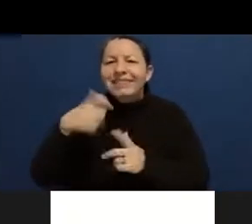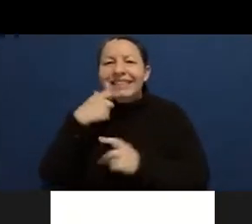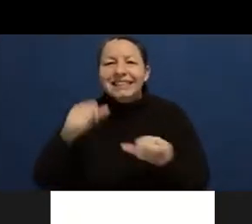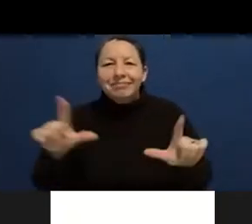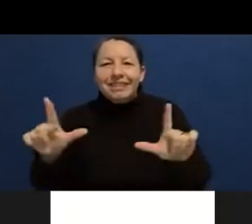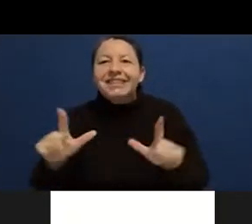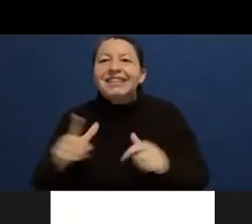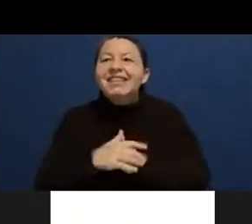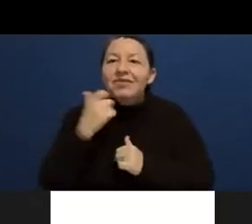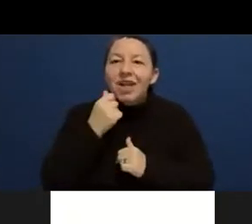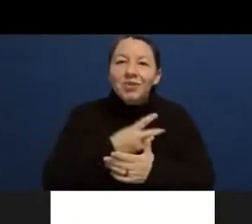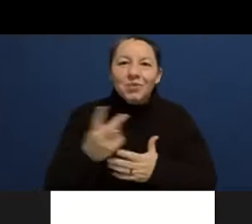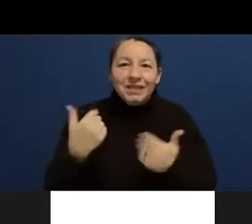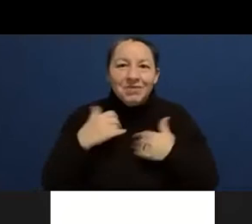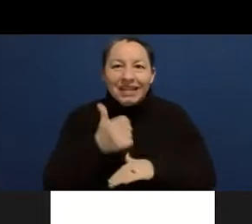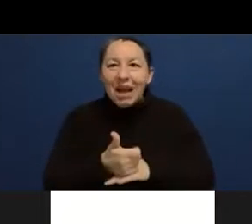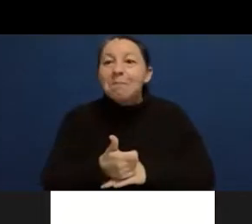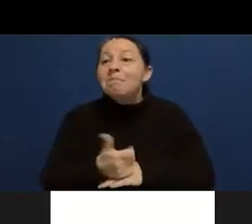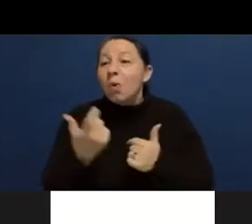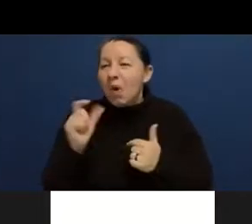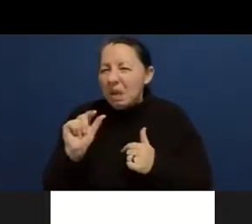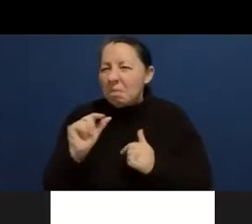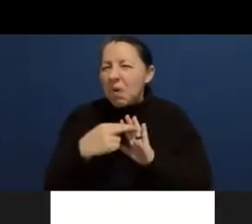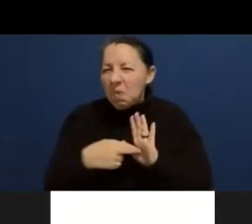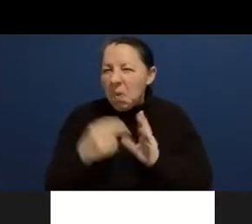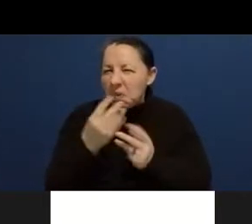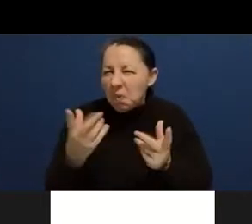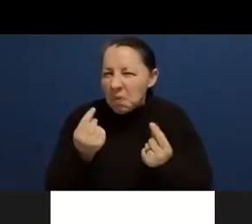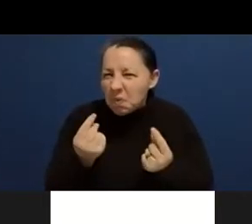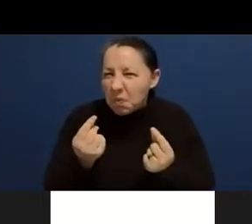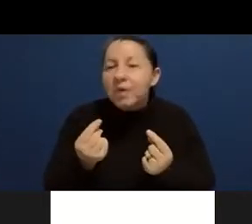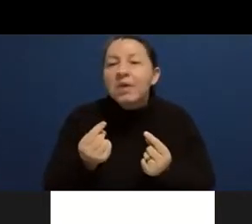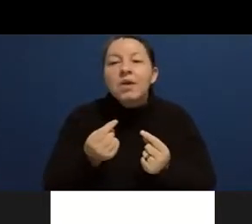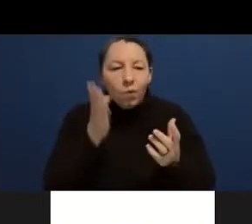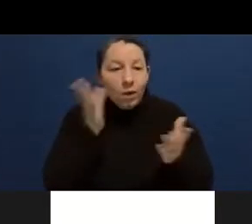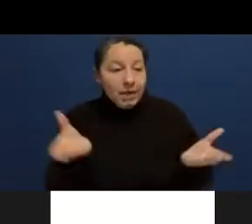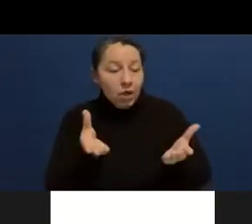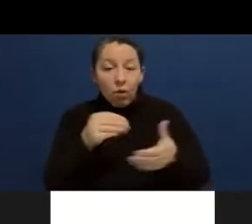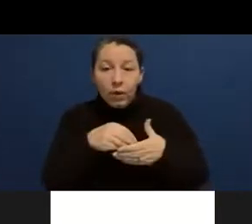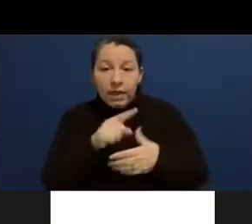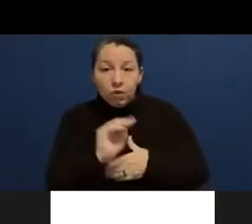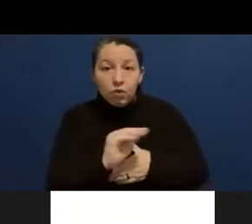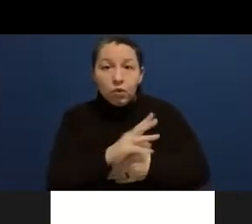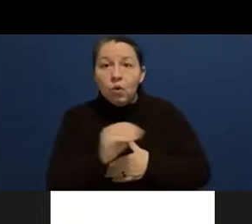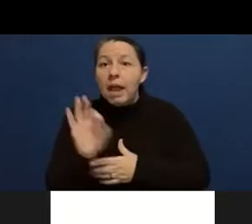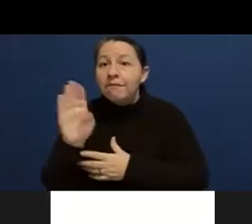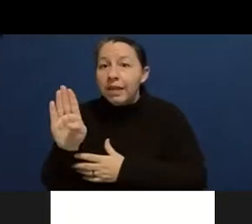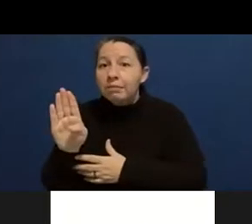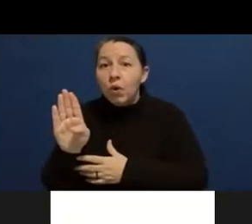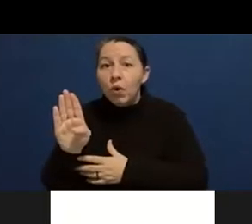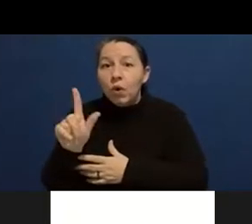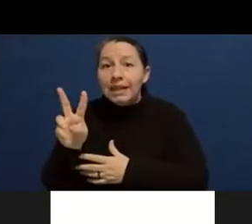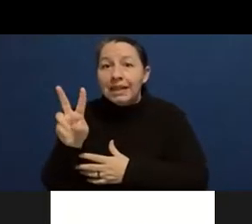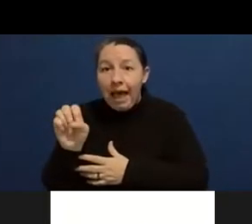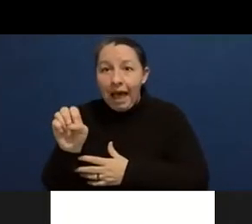bit of housekeeping, as I have already said, we will both be here within Zoom and on our Facebook Live. Please feel free